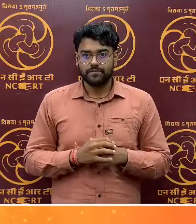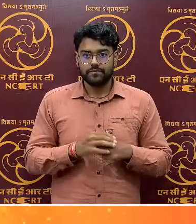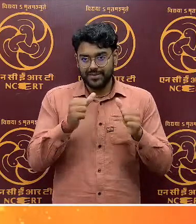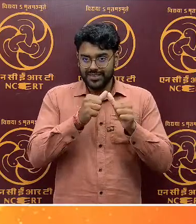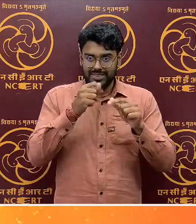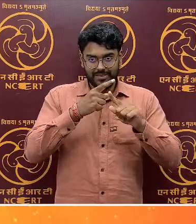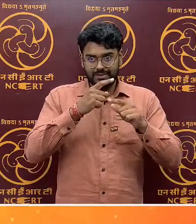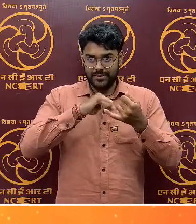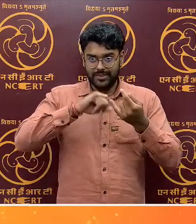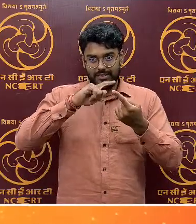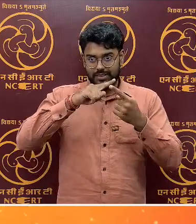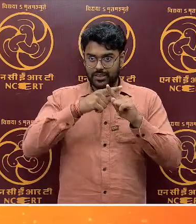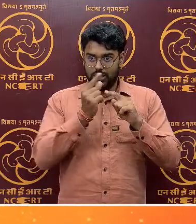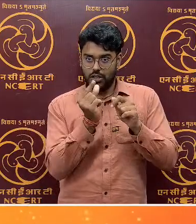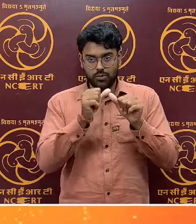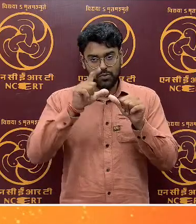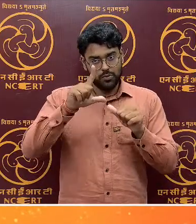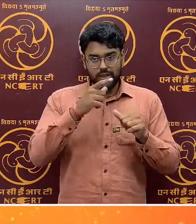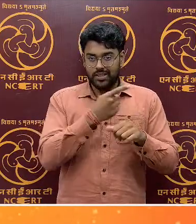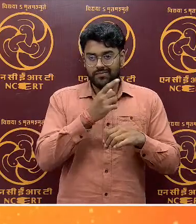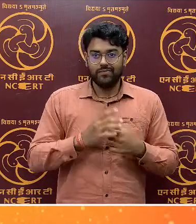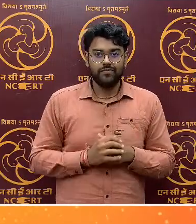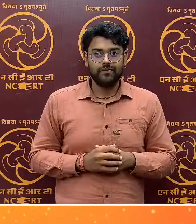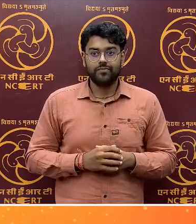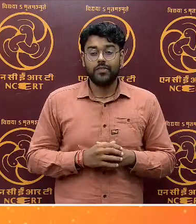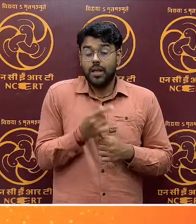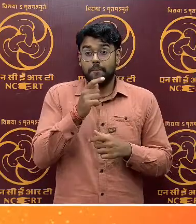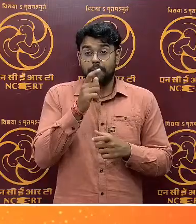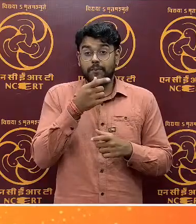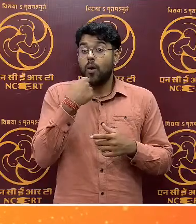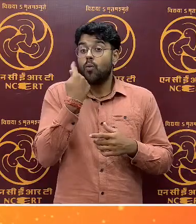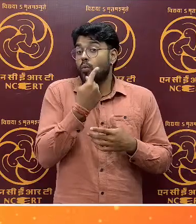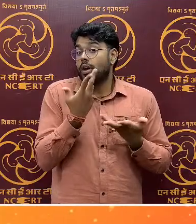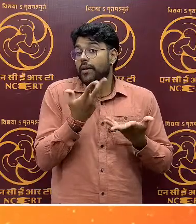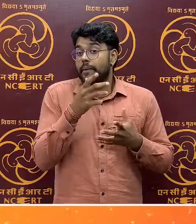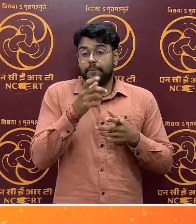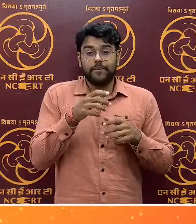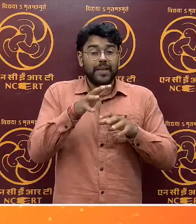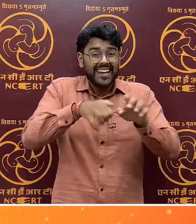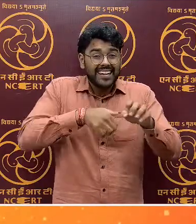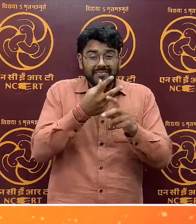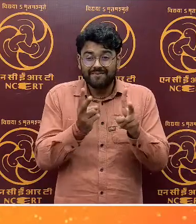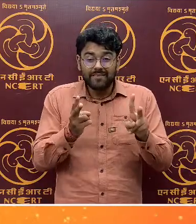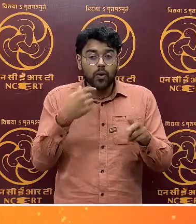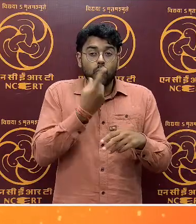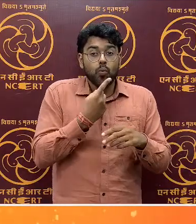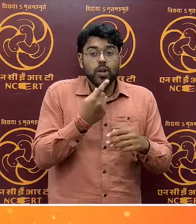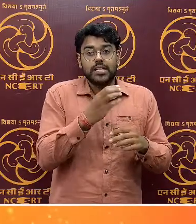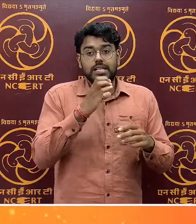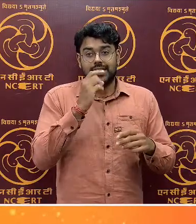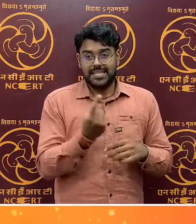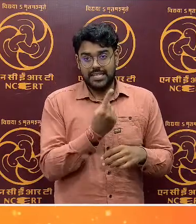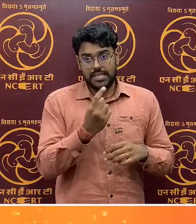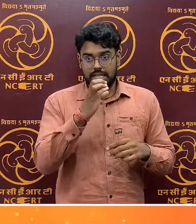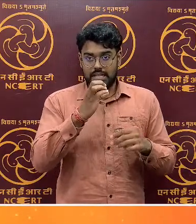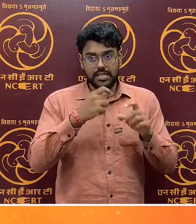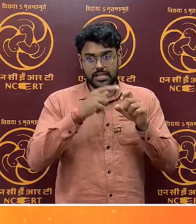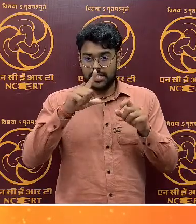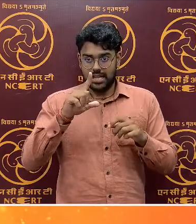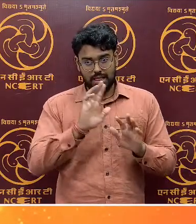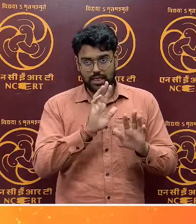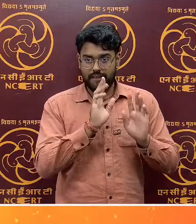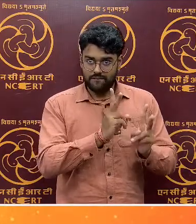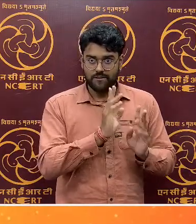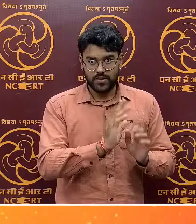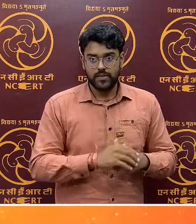asexual reproduction is basically seen in those animals which are single celled, mainly in those. So what